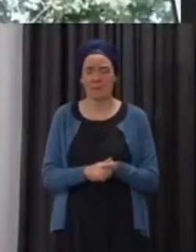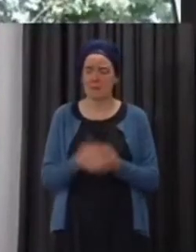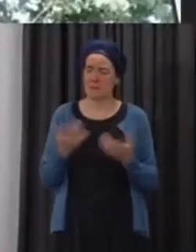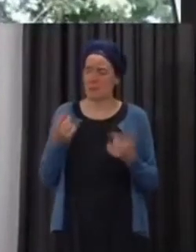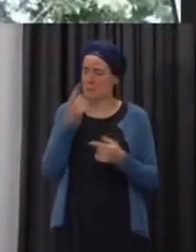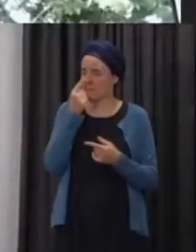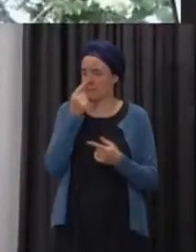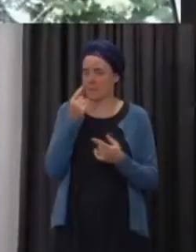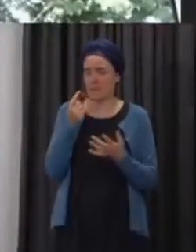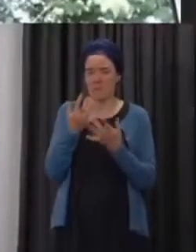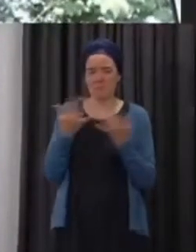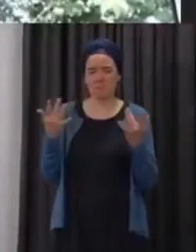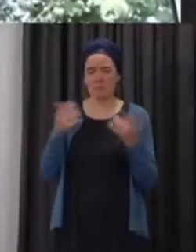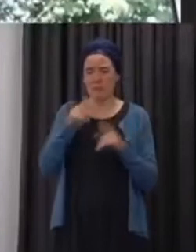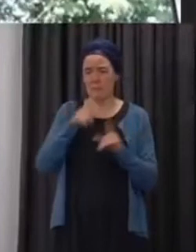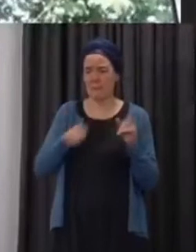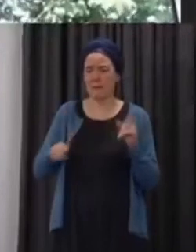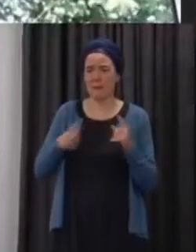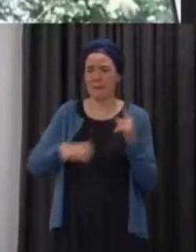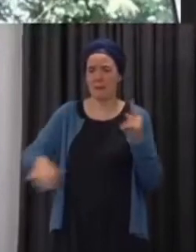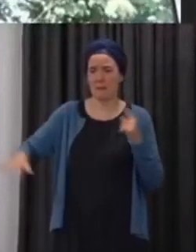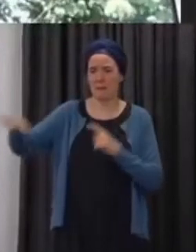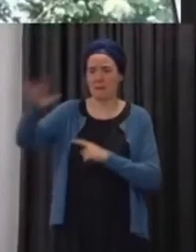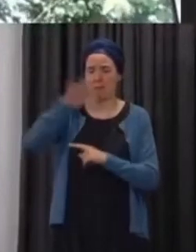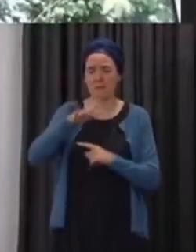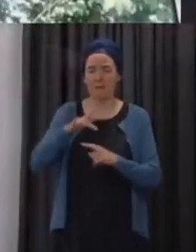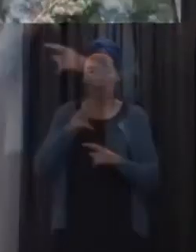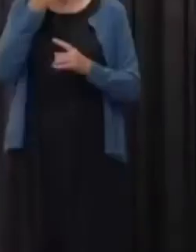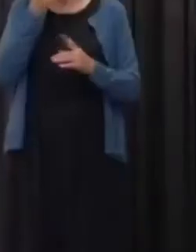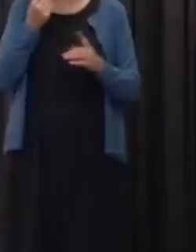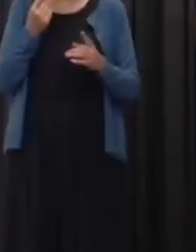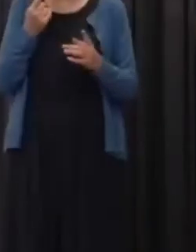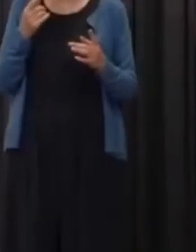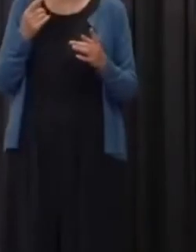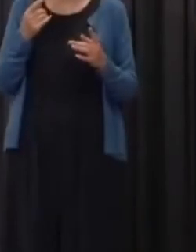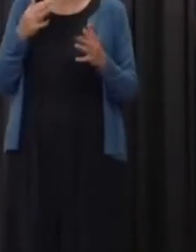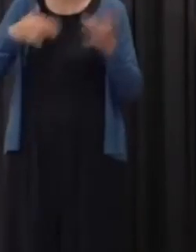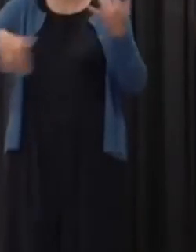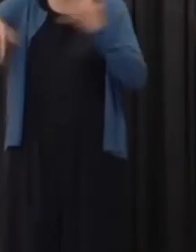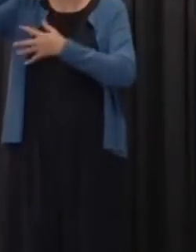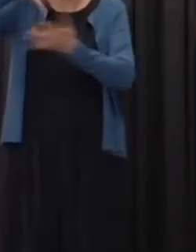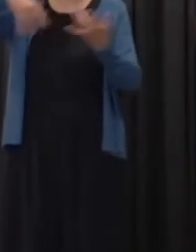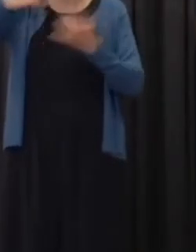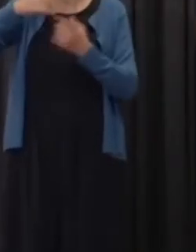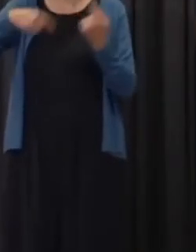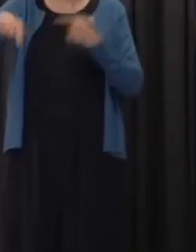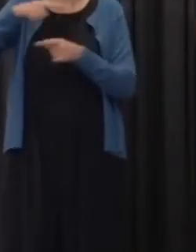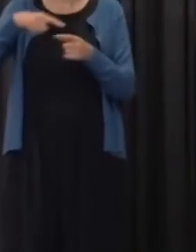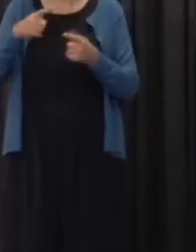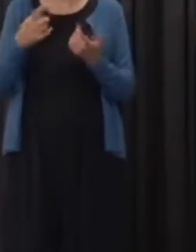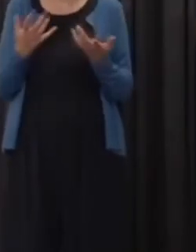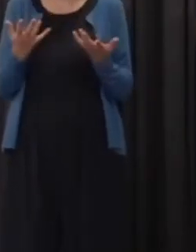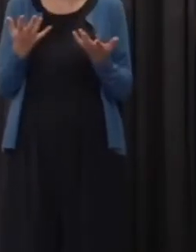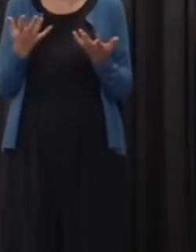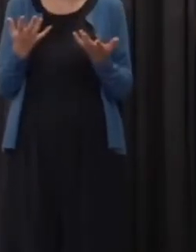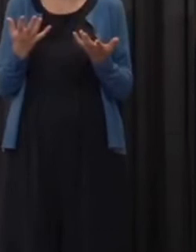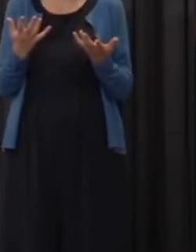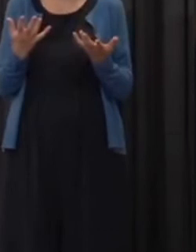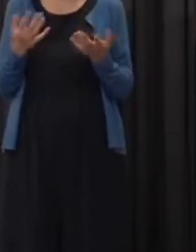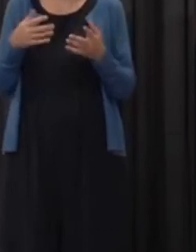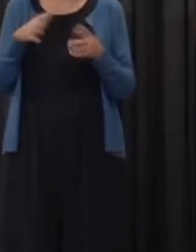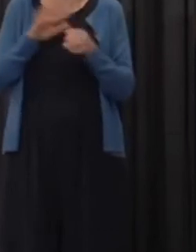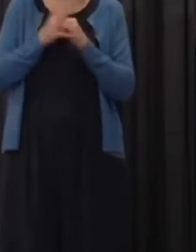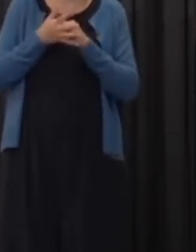walking around with the virus who should have been isolating? Well, actually, our basket of potential symptoms of coronavirus has